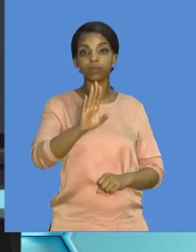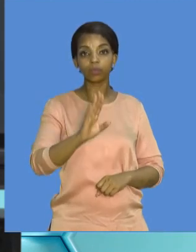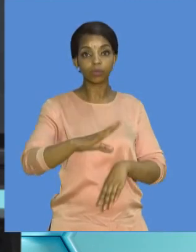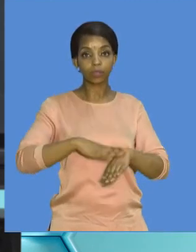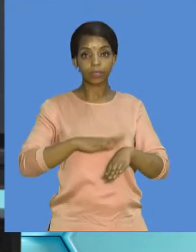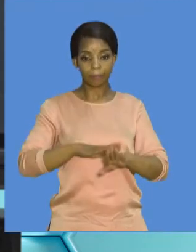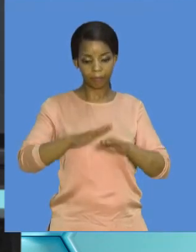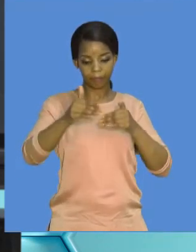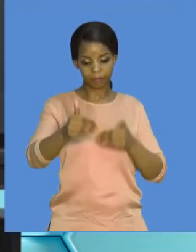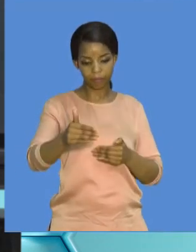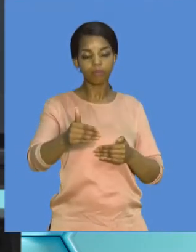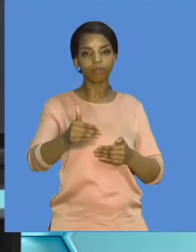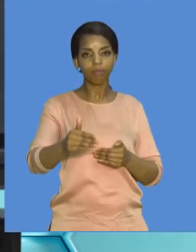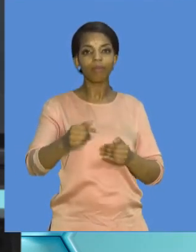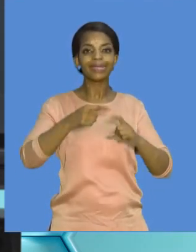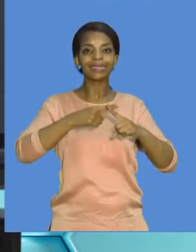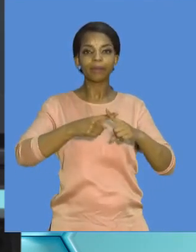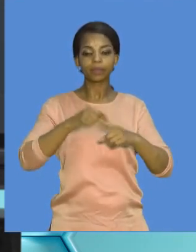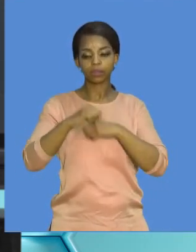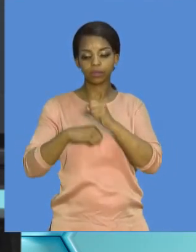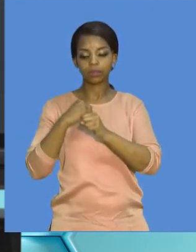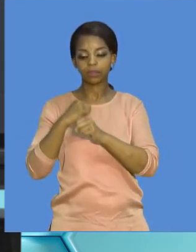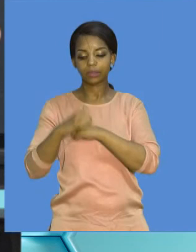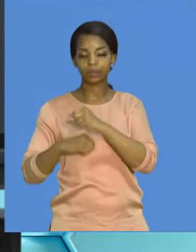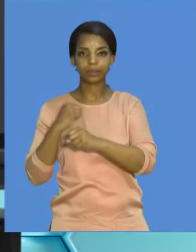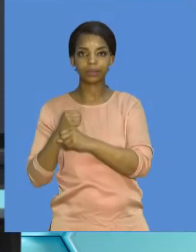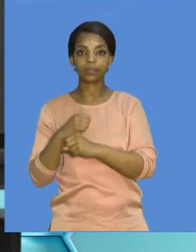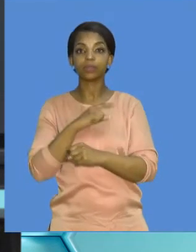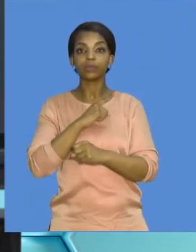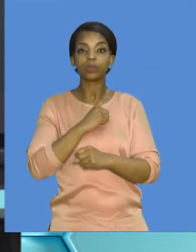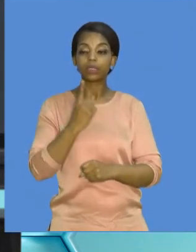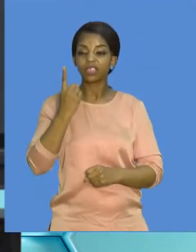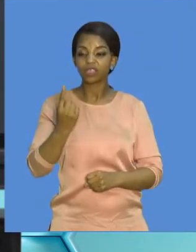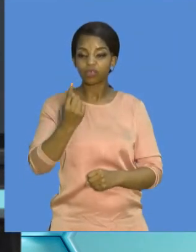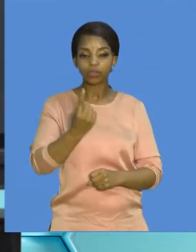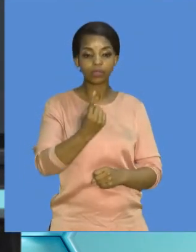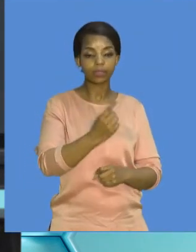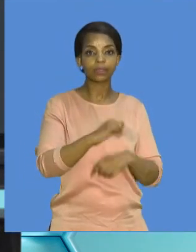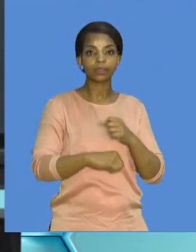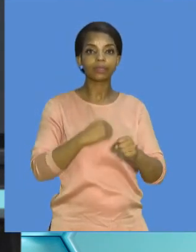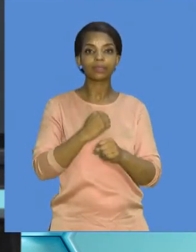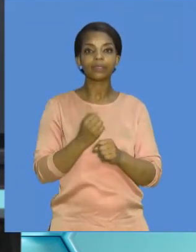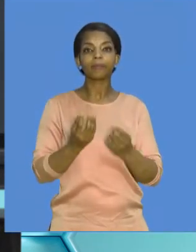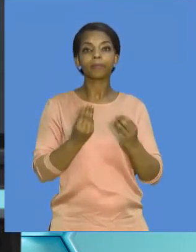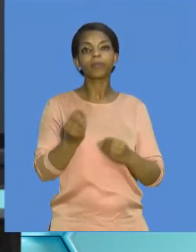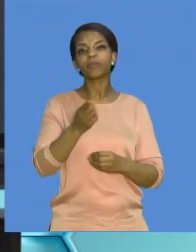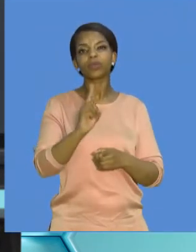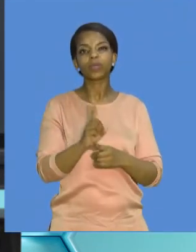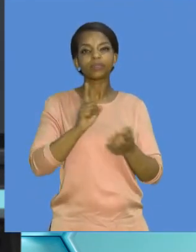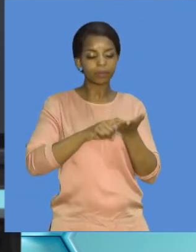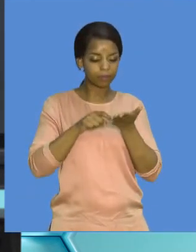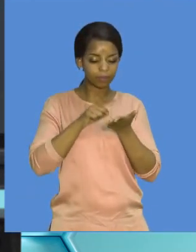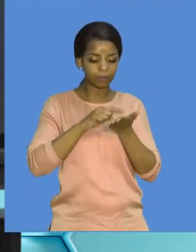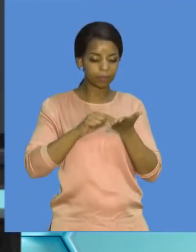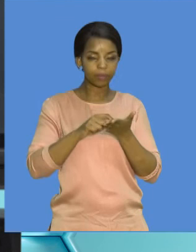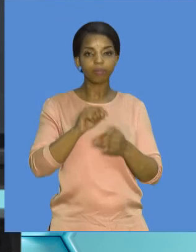then multiply it by the number of years, because in every year, they are getting the interest 4 times.